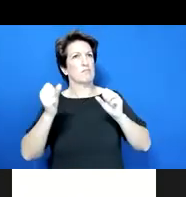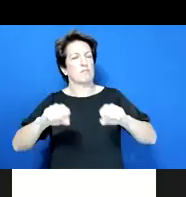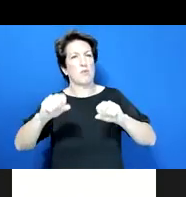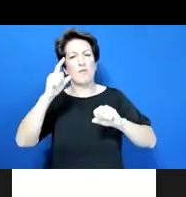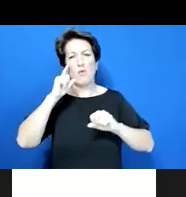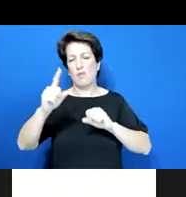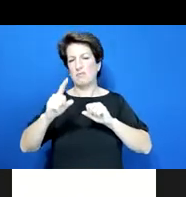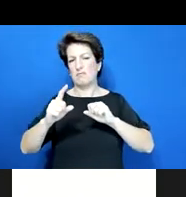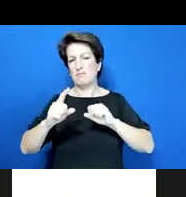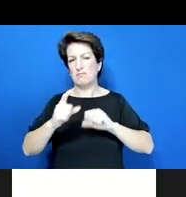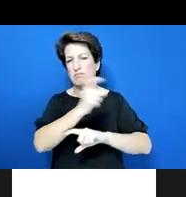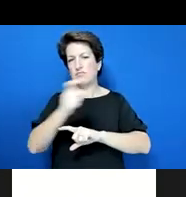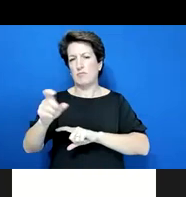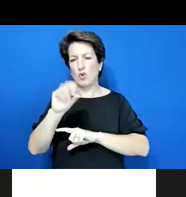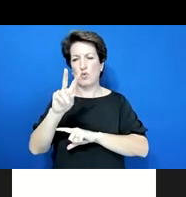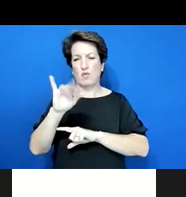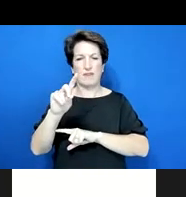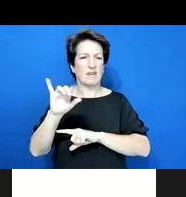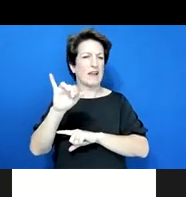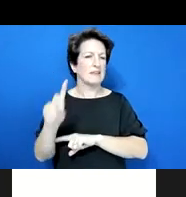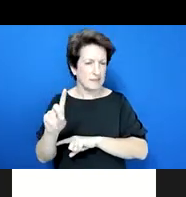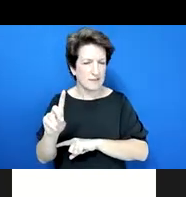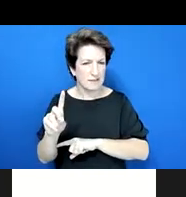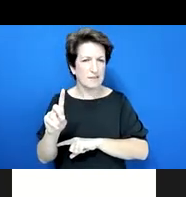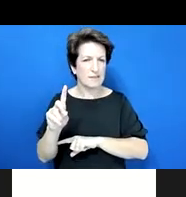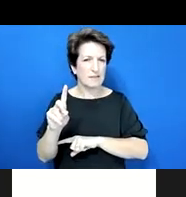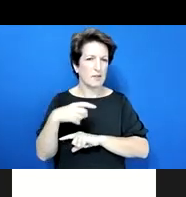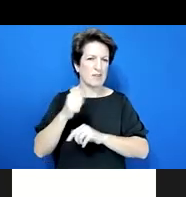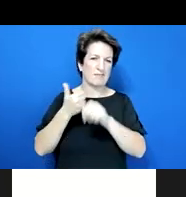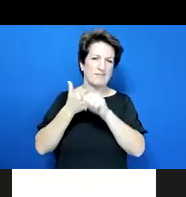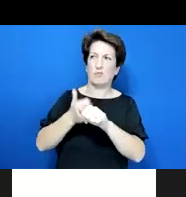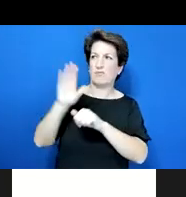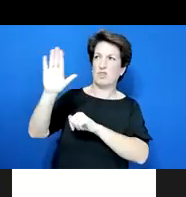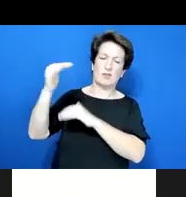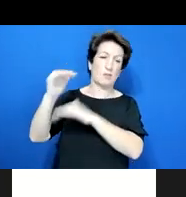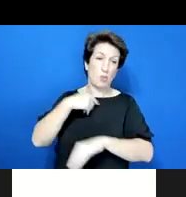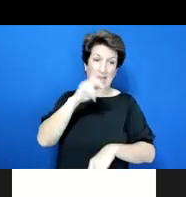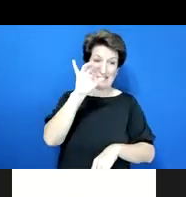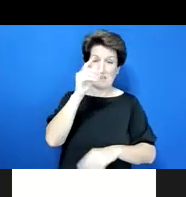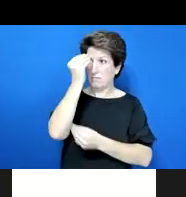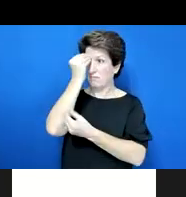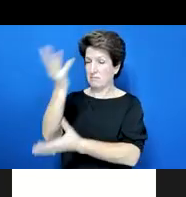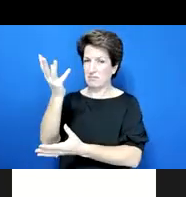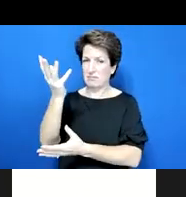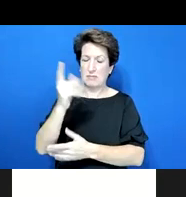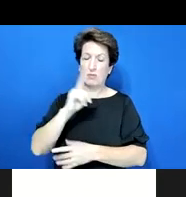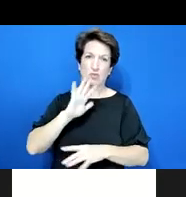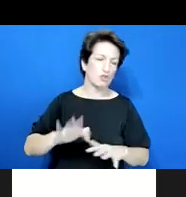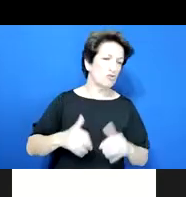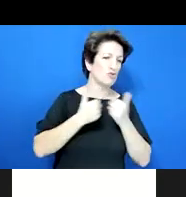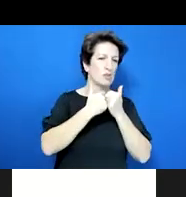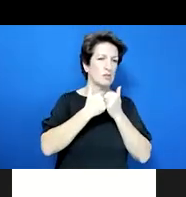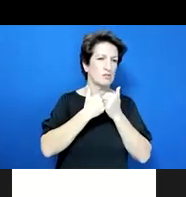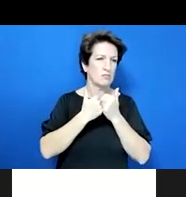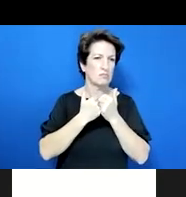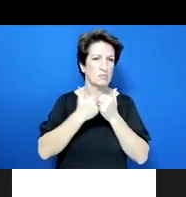province. So we have certainly raised this as being challenging for us because we have limited capacity. We